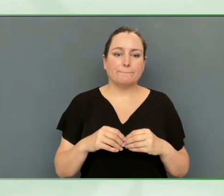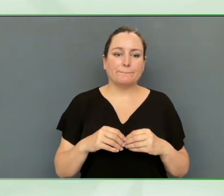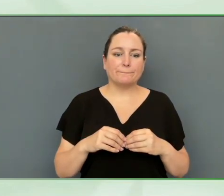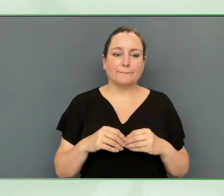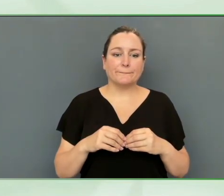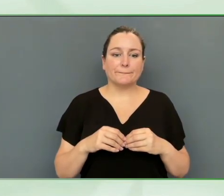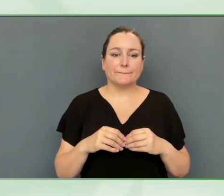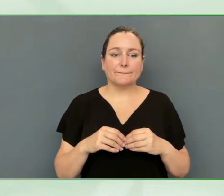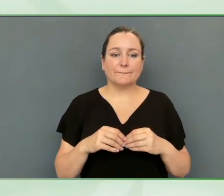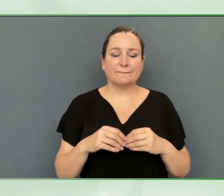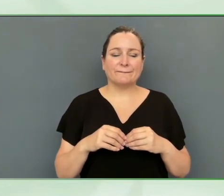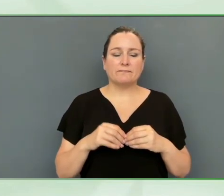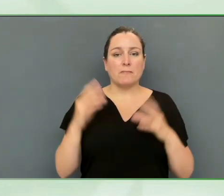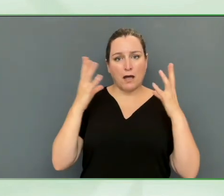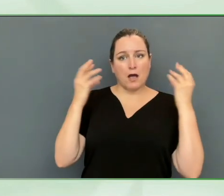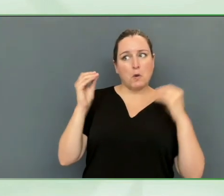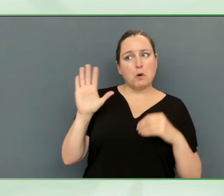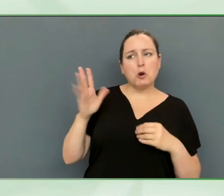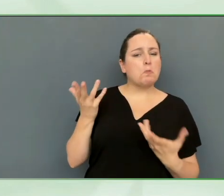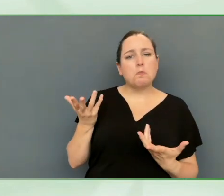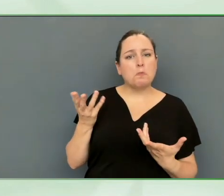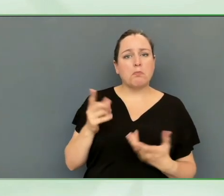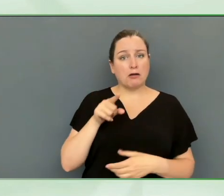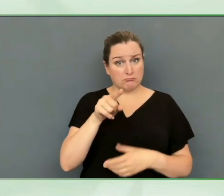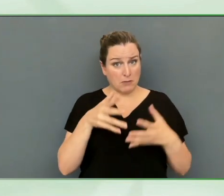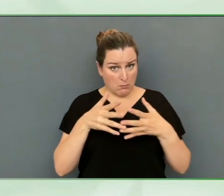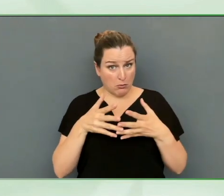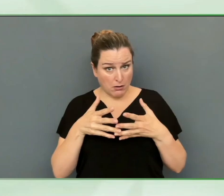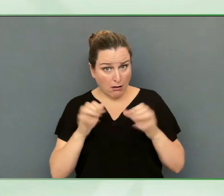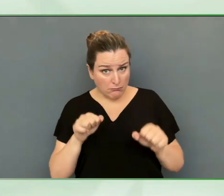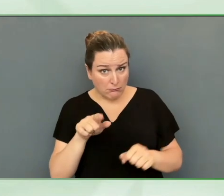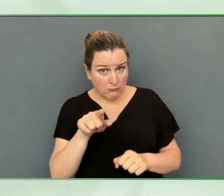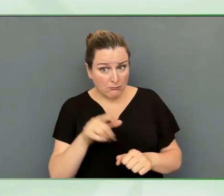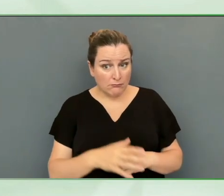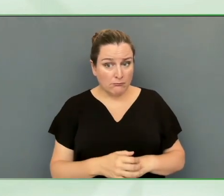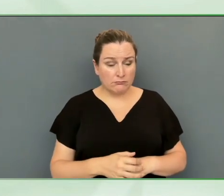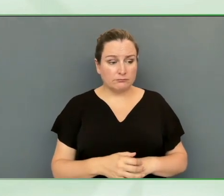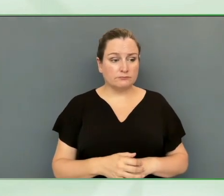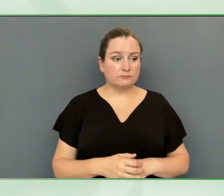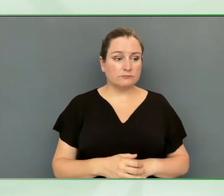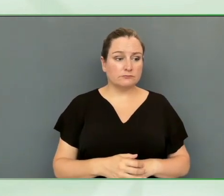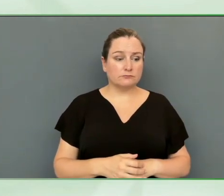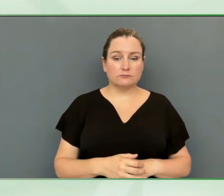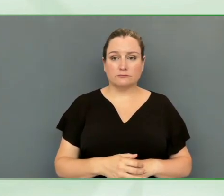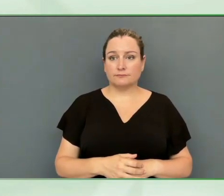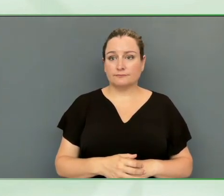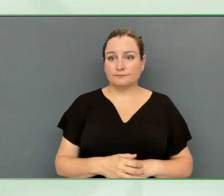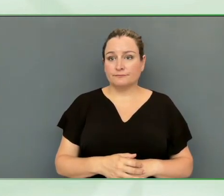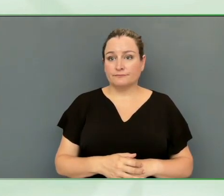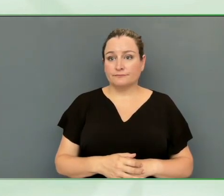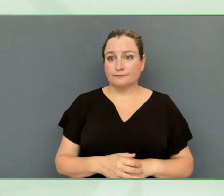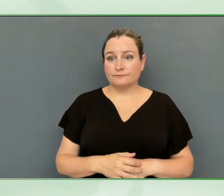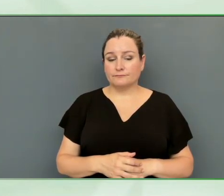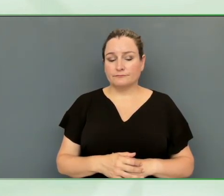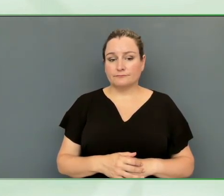it in the US? Yeah. So in the US, I didn't mention earlier about the Schedule A process. So Schedule A